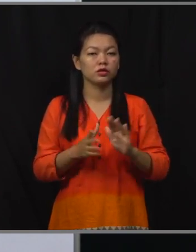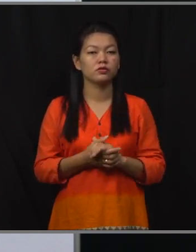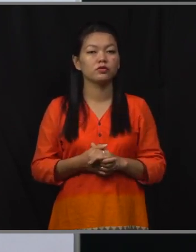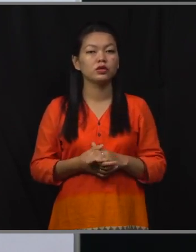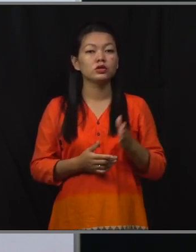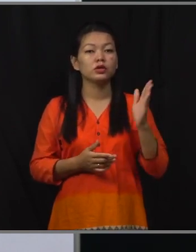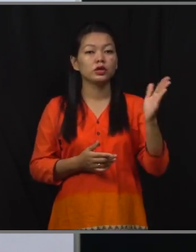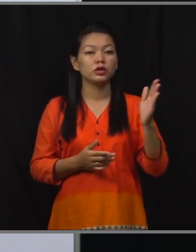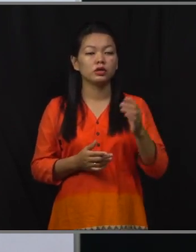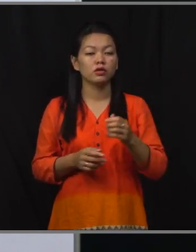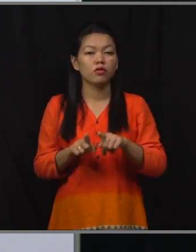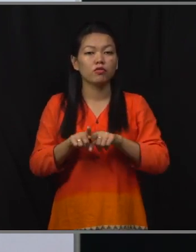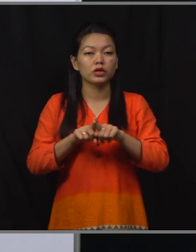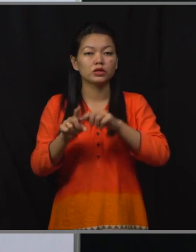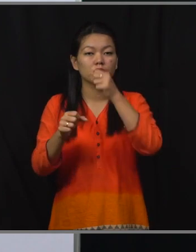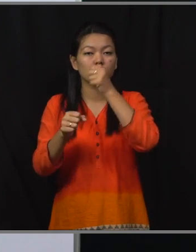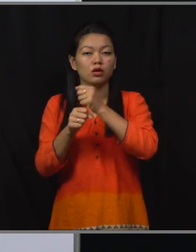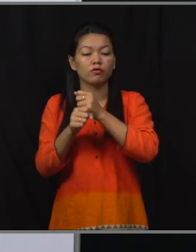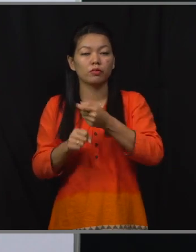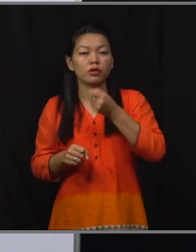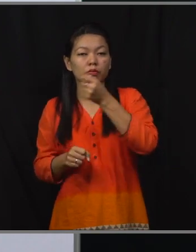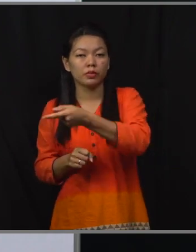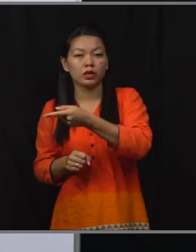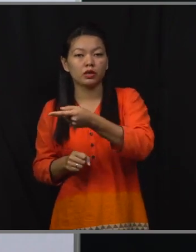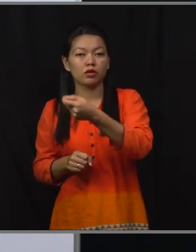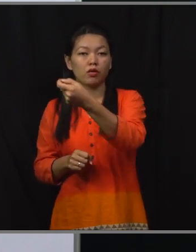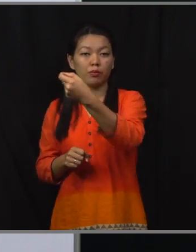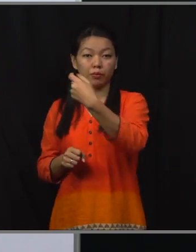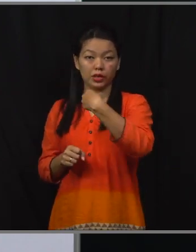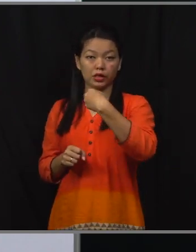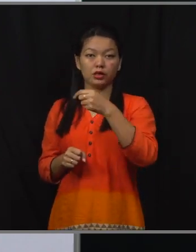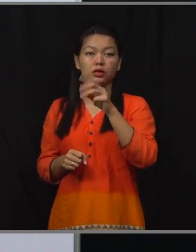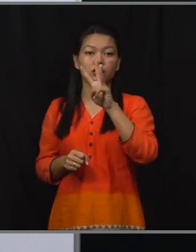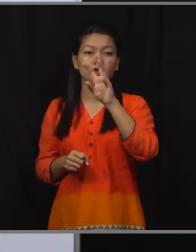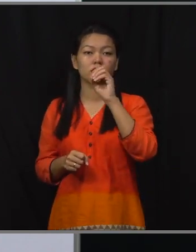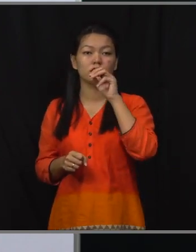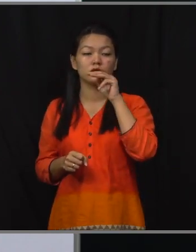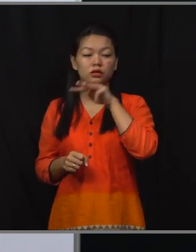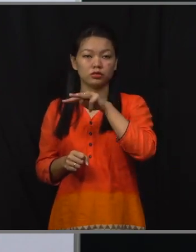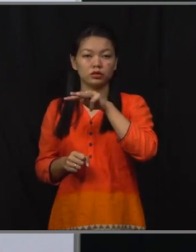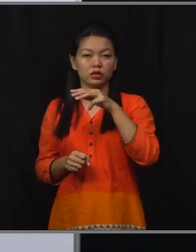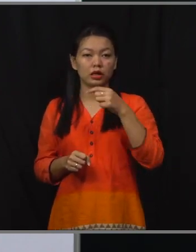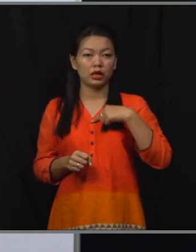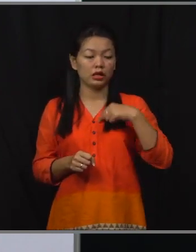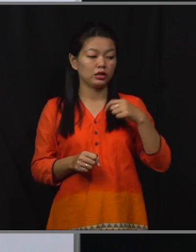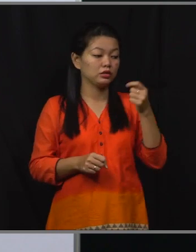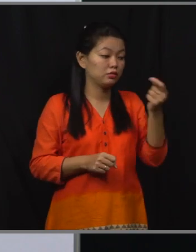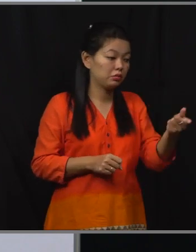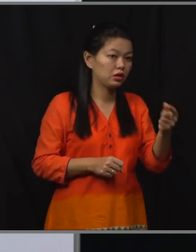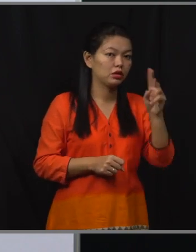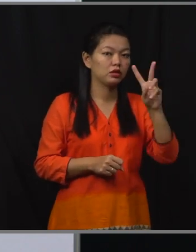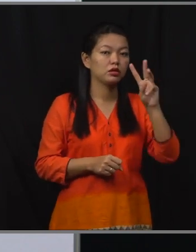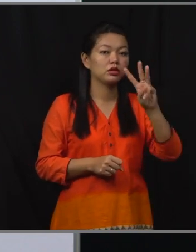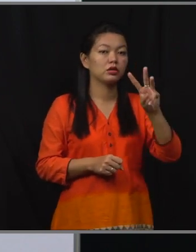gone beyond the allotment money. Therefore, there is a loss. So it will come under expenditure side of your